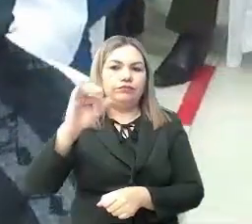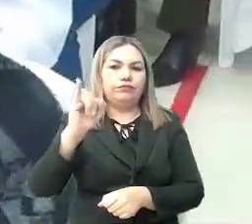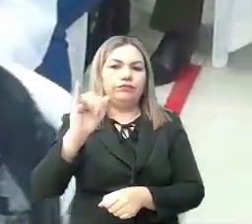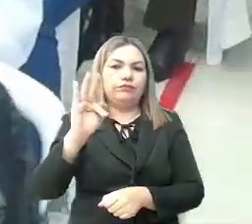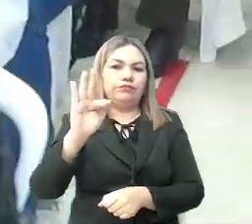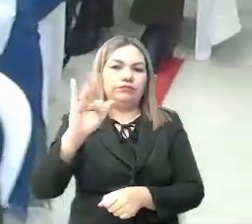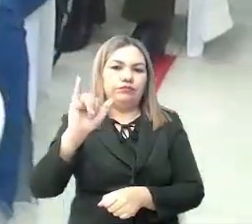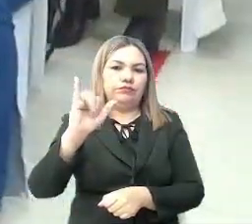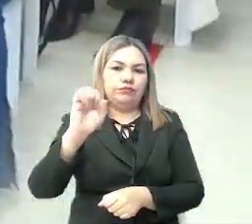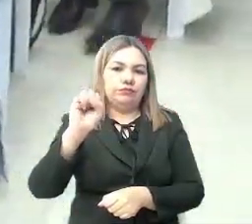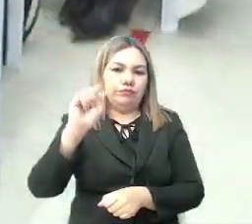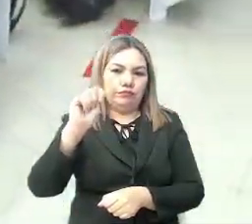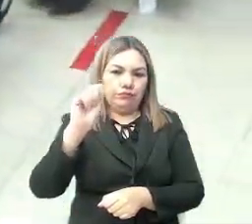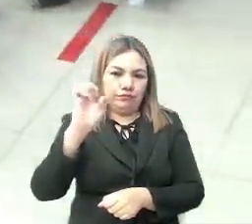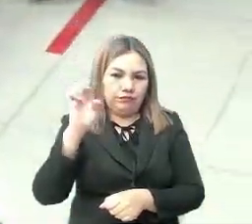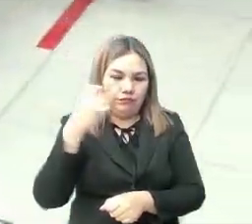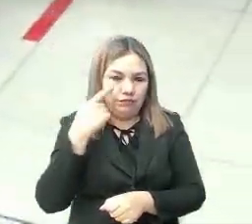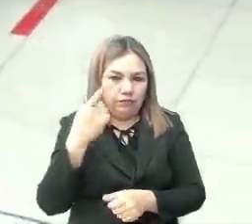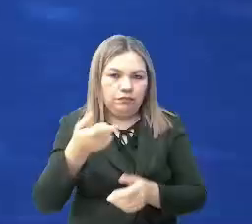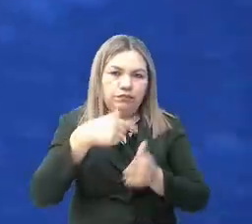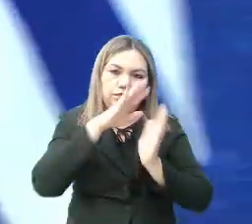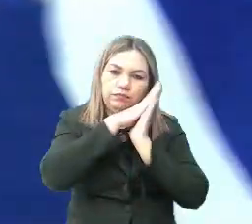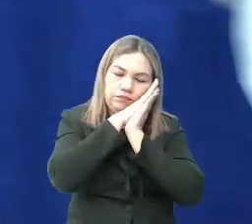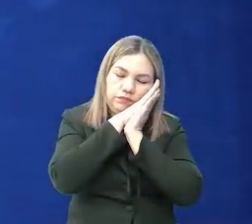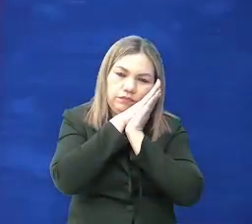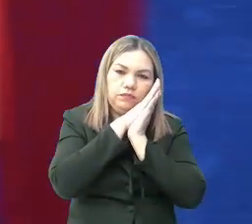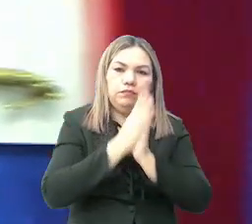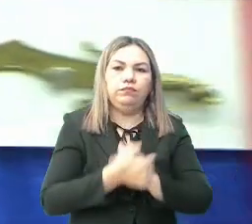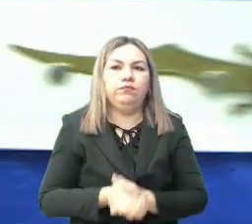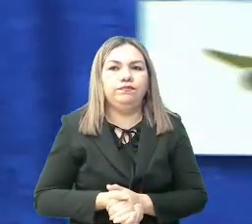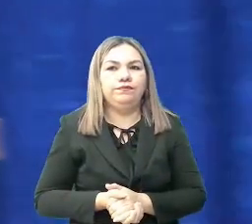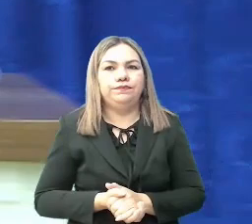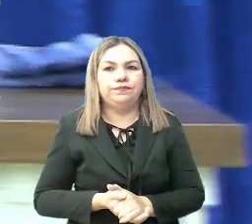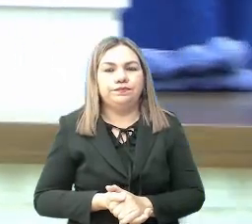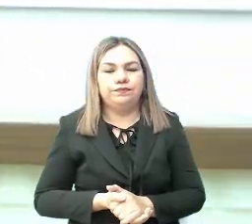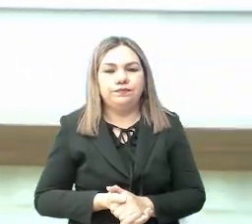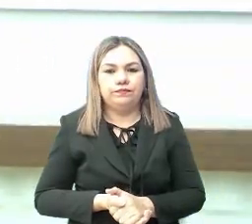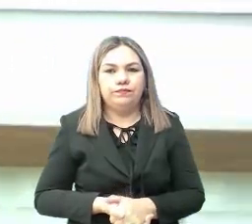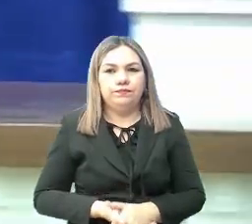watch it, because when I manifest myself, I visit you in your dreams.